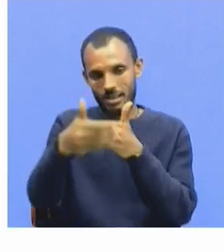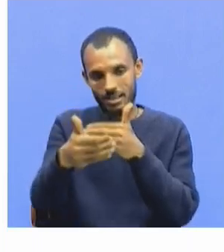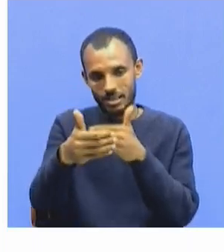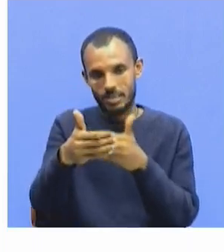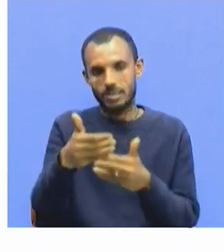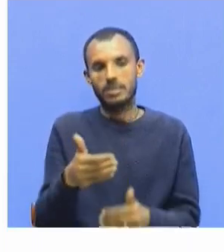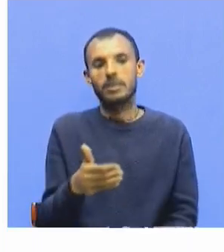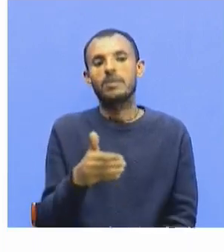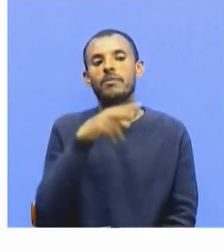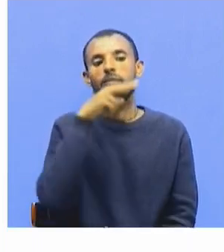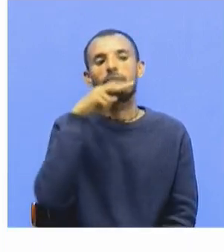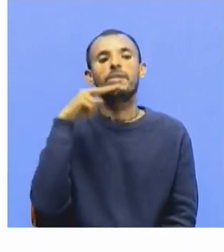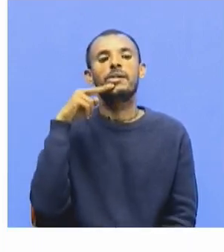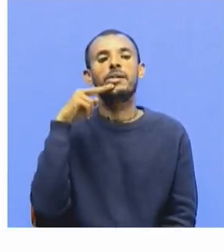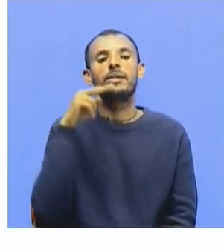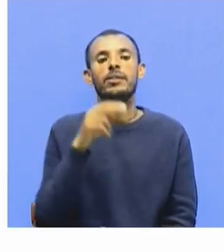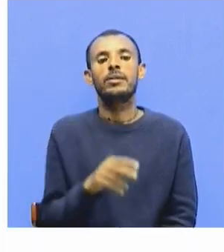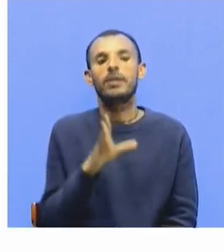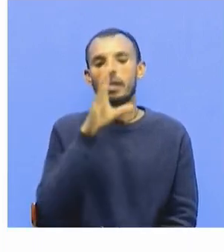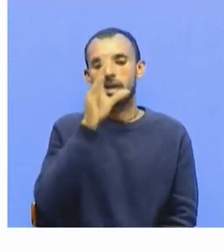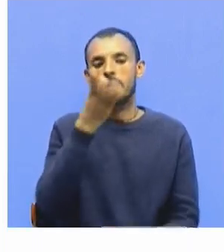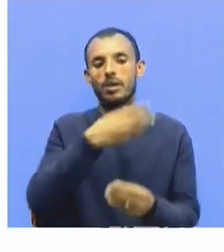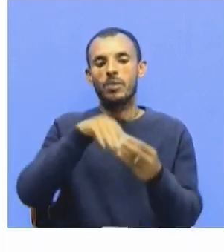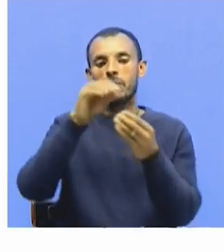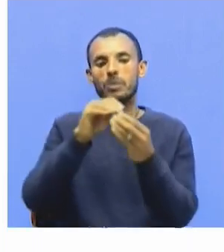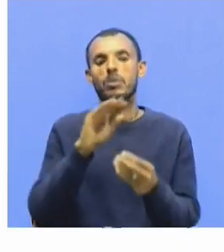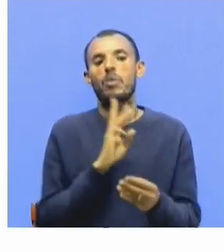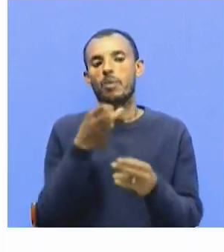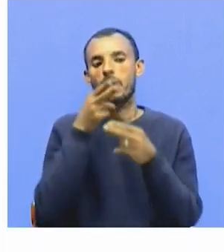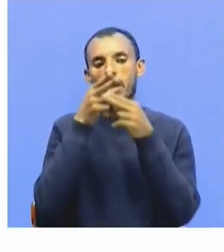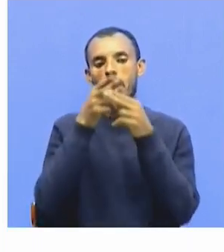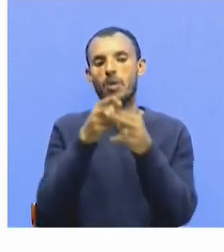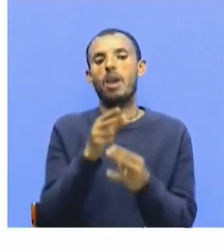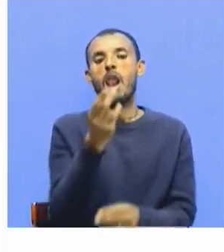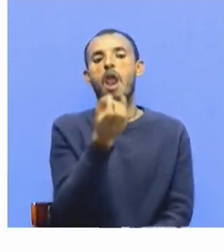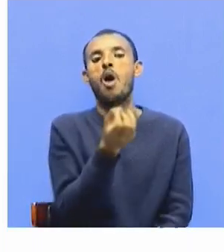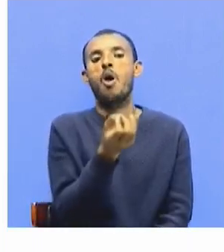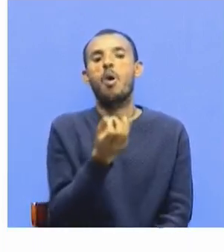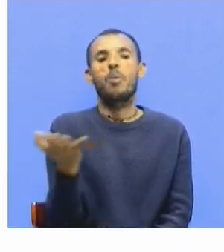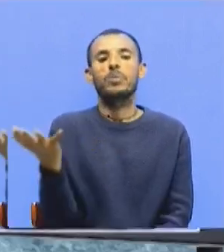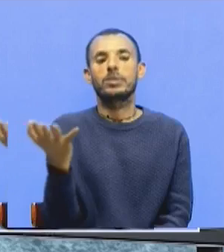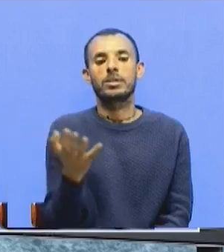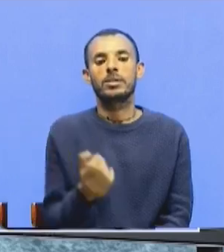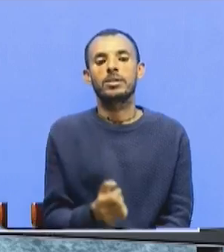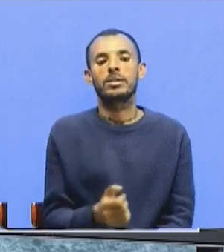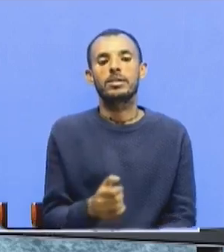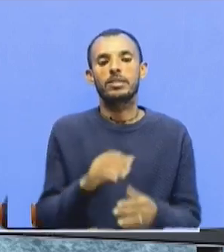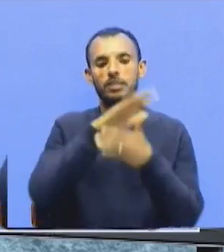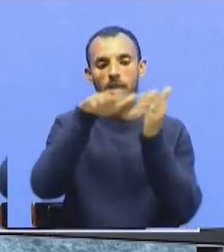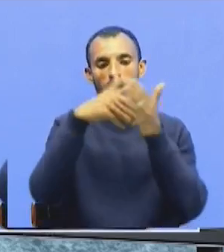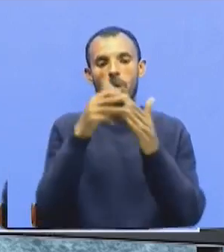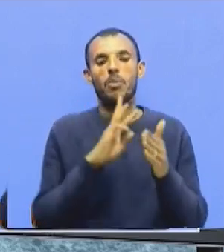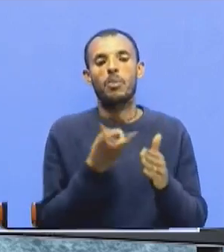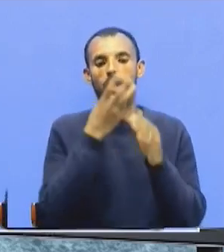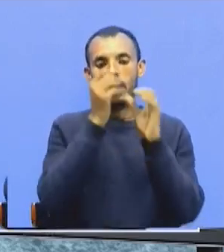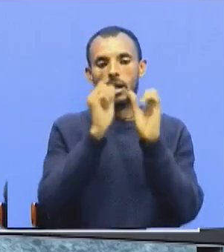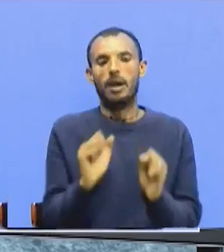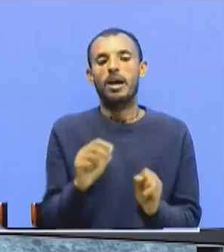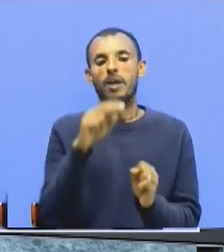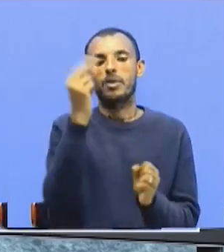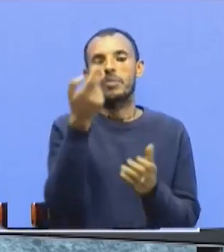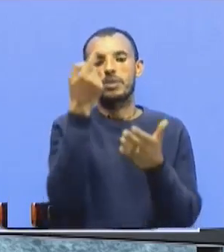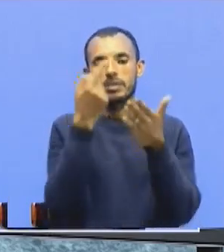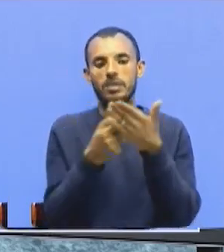Bravo, students. And also we called object. So, generally we can use this form